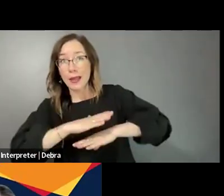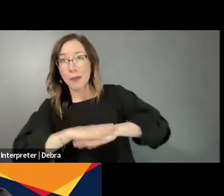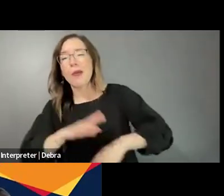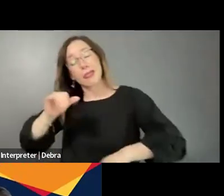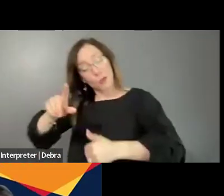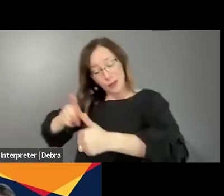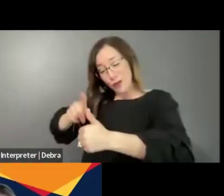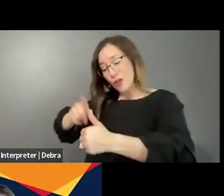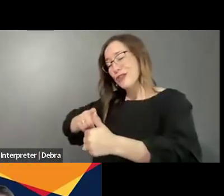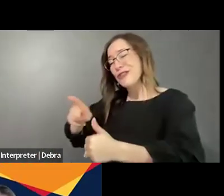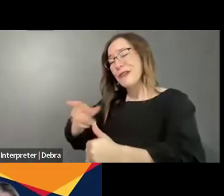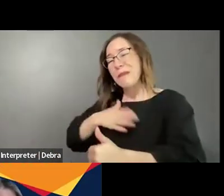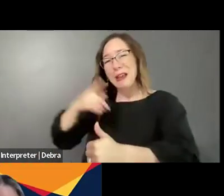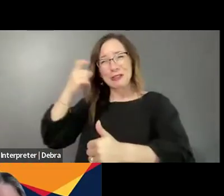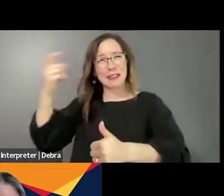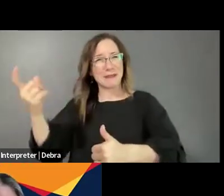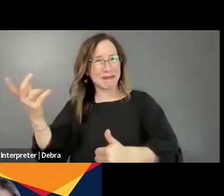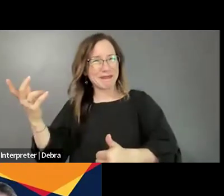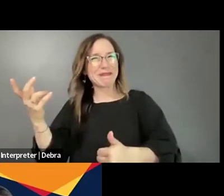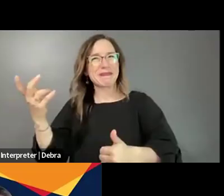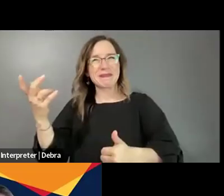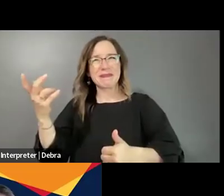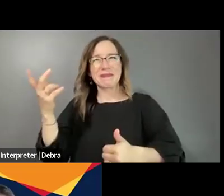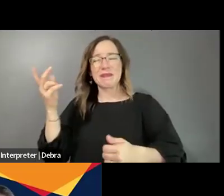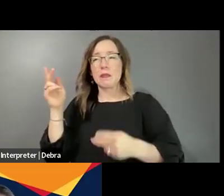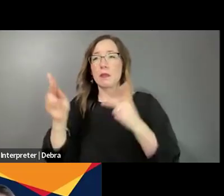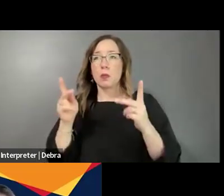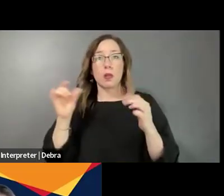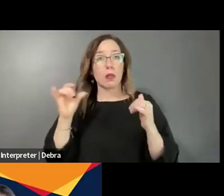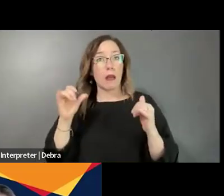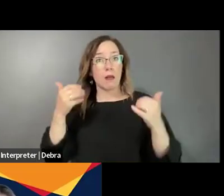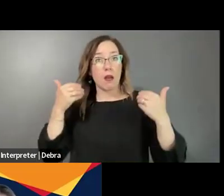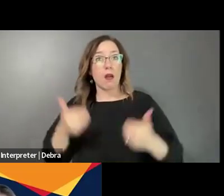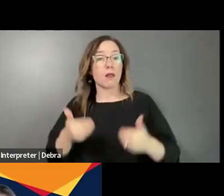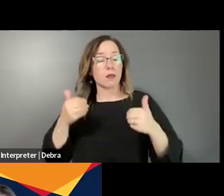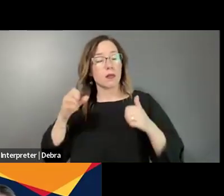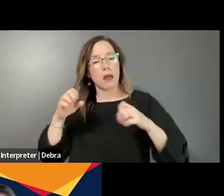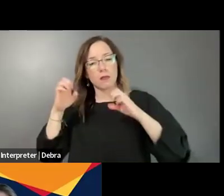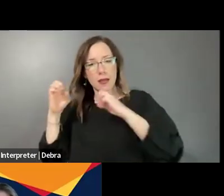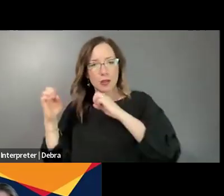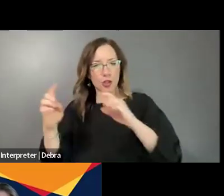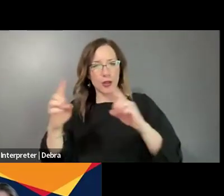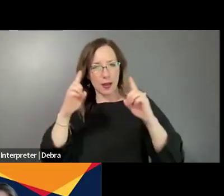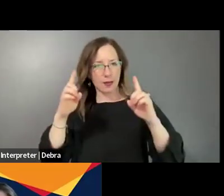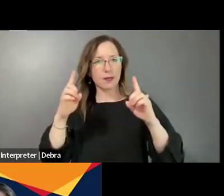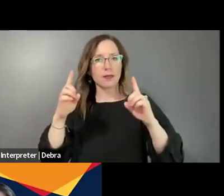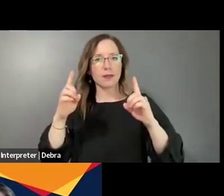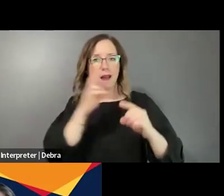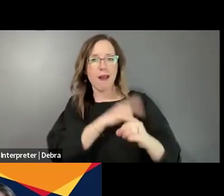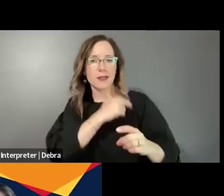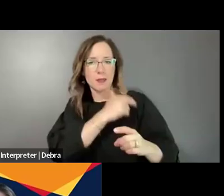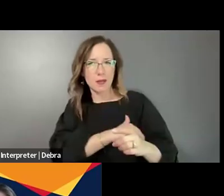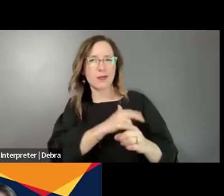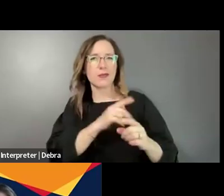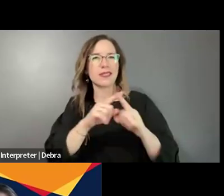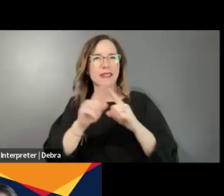to be the first thing. My dream would be that people like us that can educate hospitals and